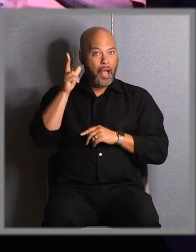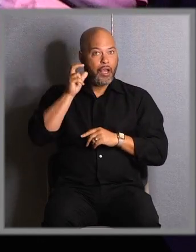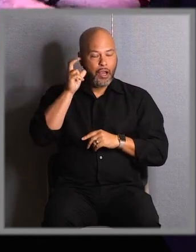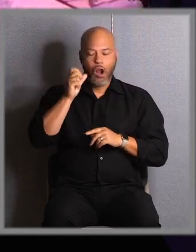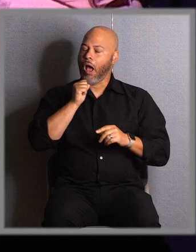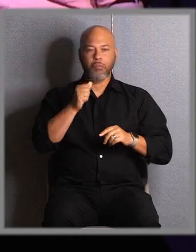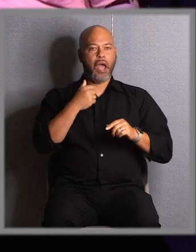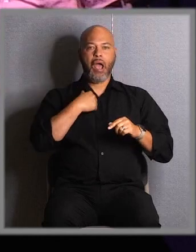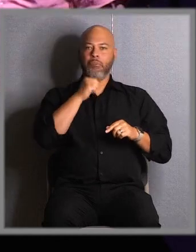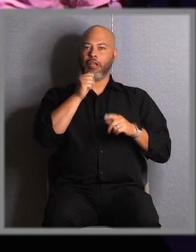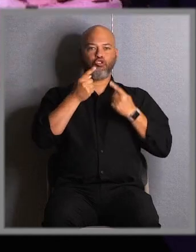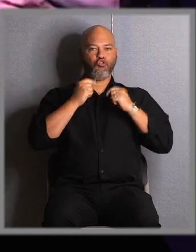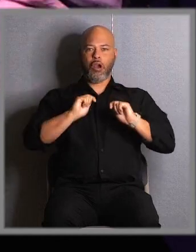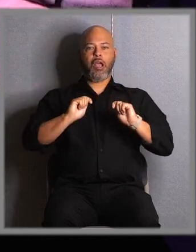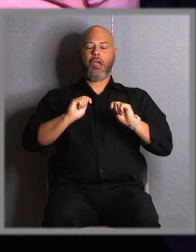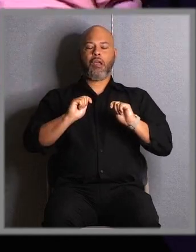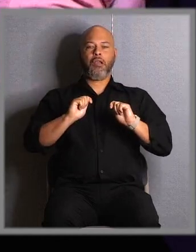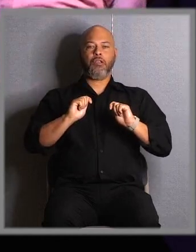be